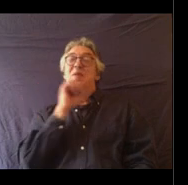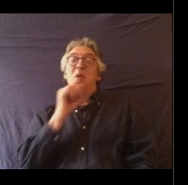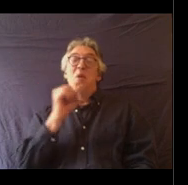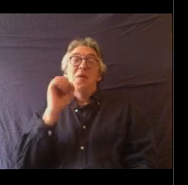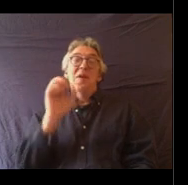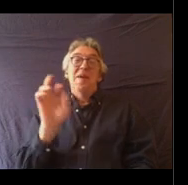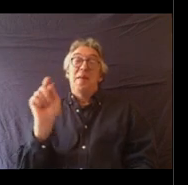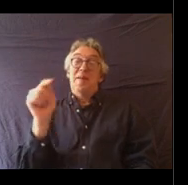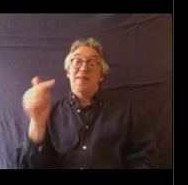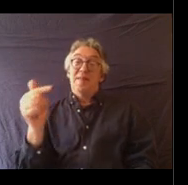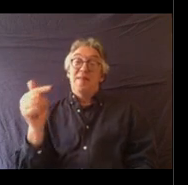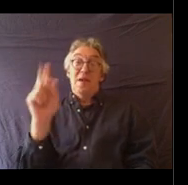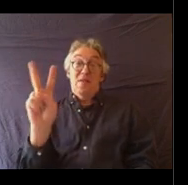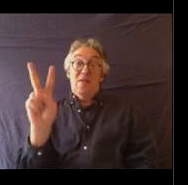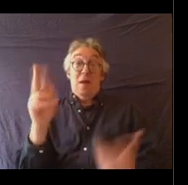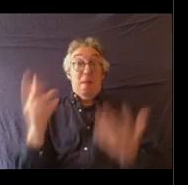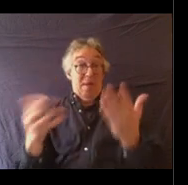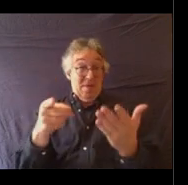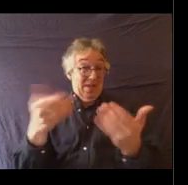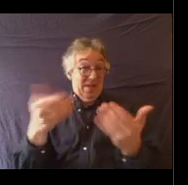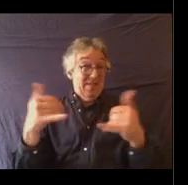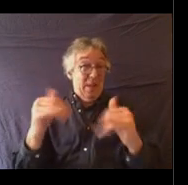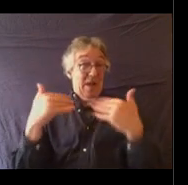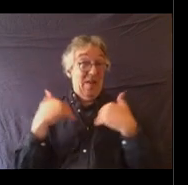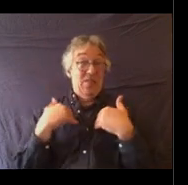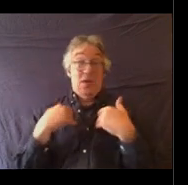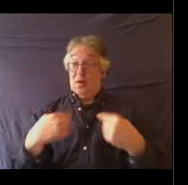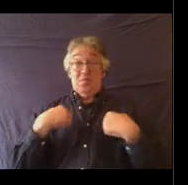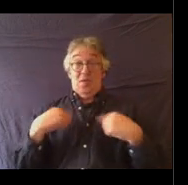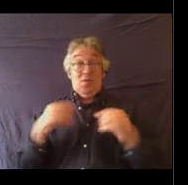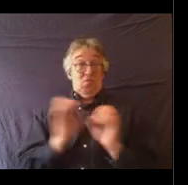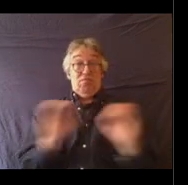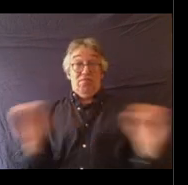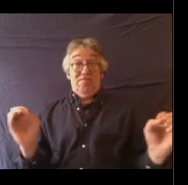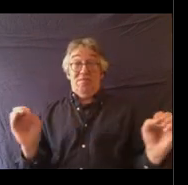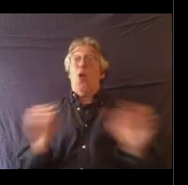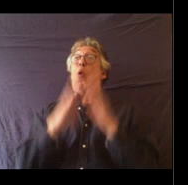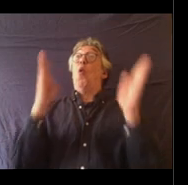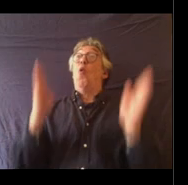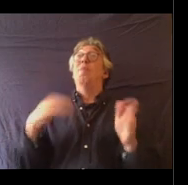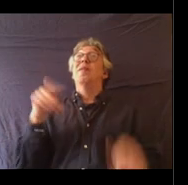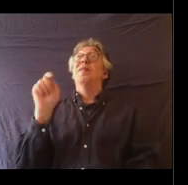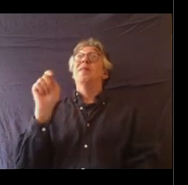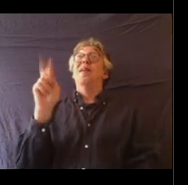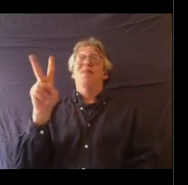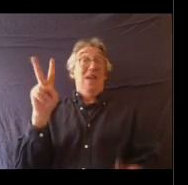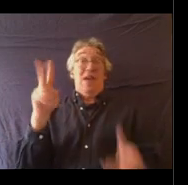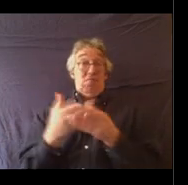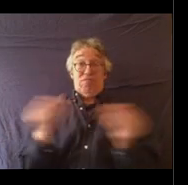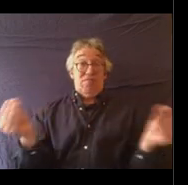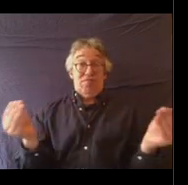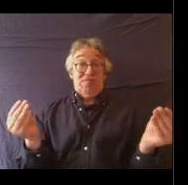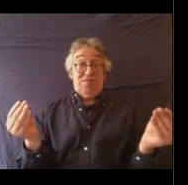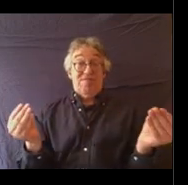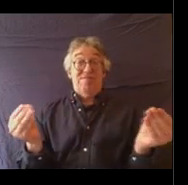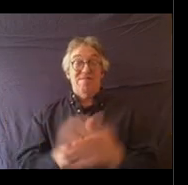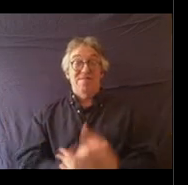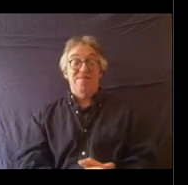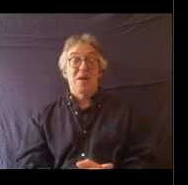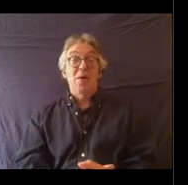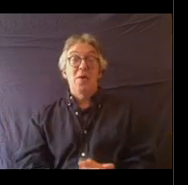you might still have at home. I myself don't. So this is, of course, the old directive was